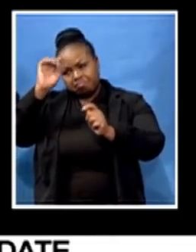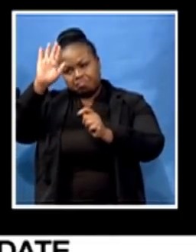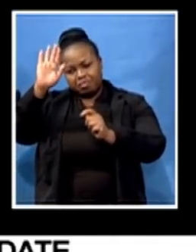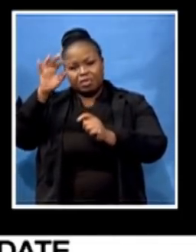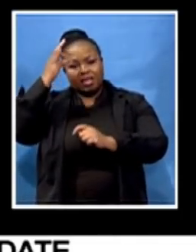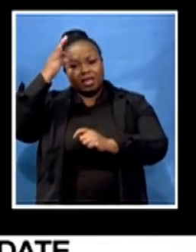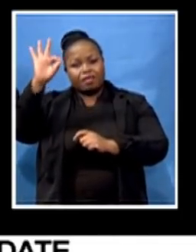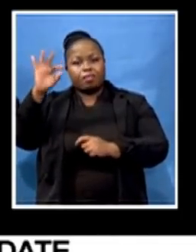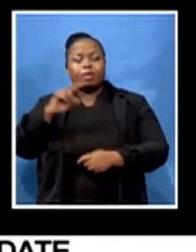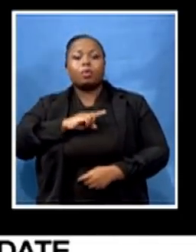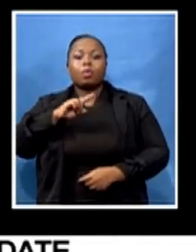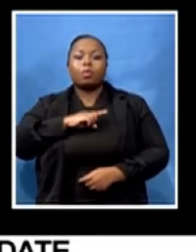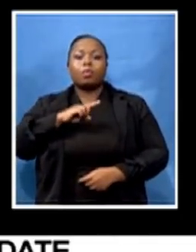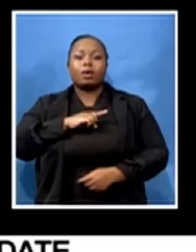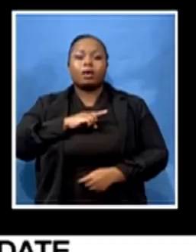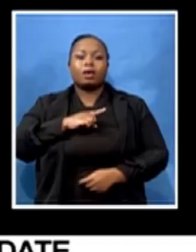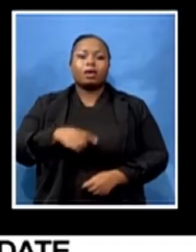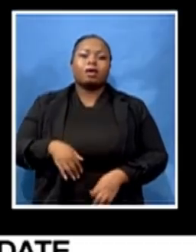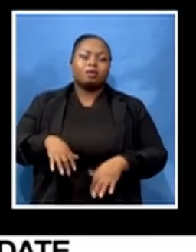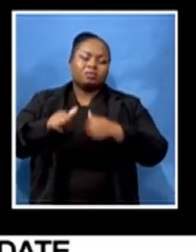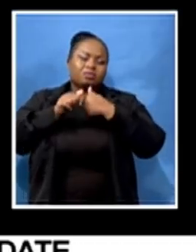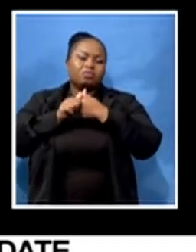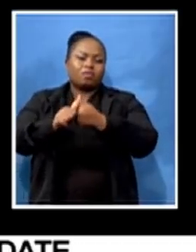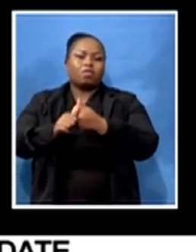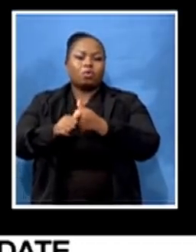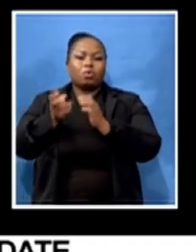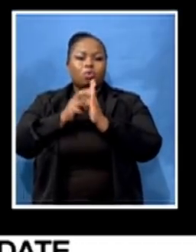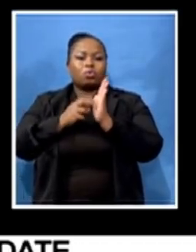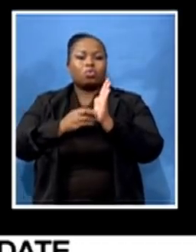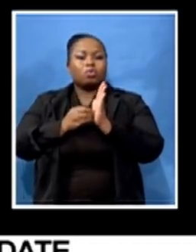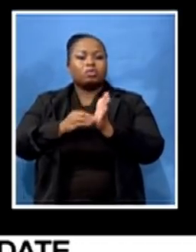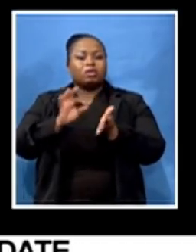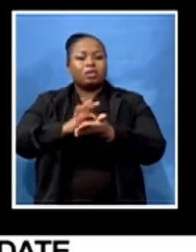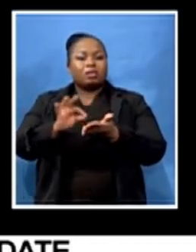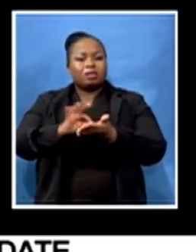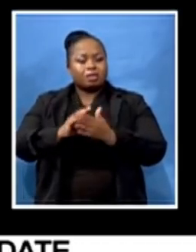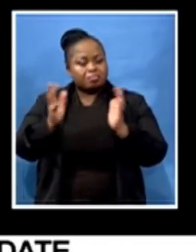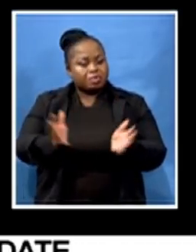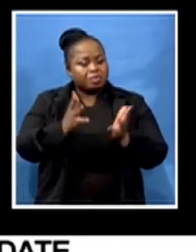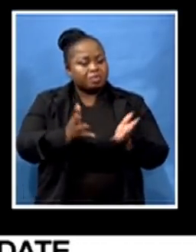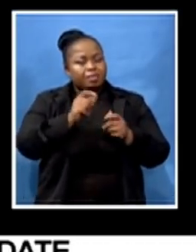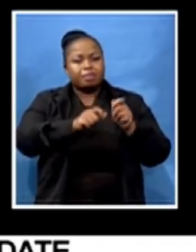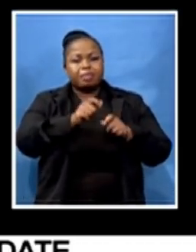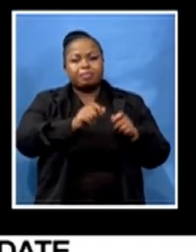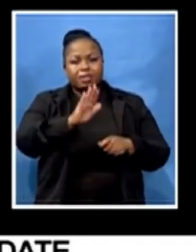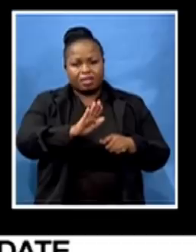adherence to the rules of hygiene and on implementing the lockdown.